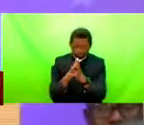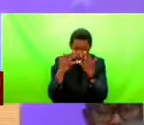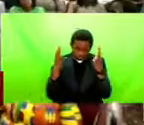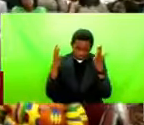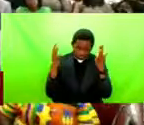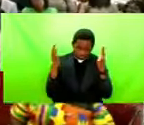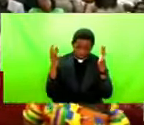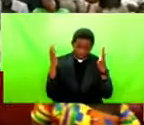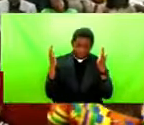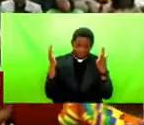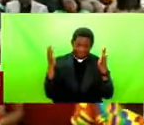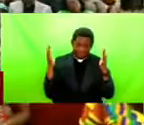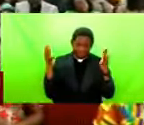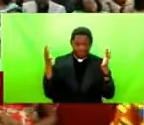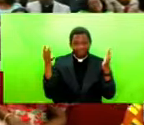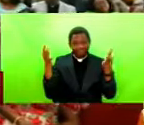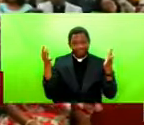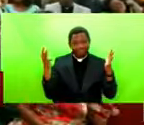applause.